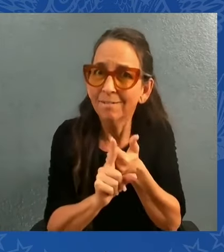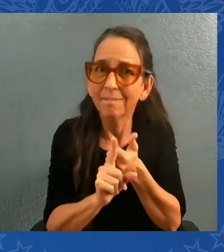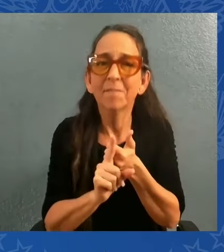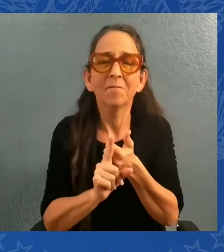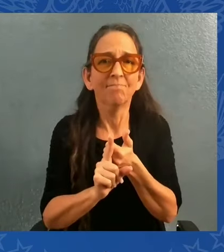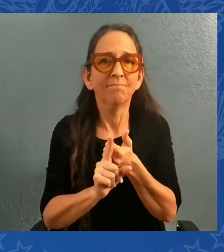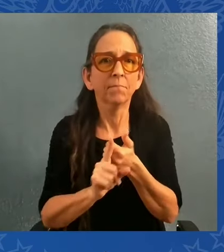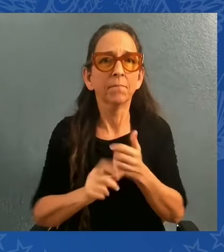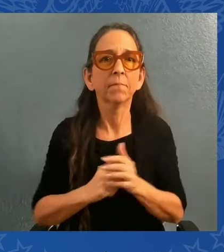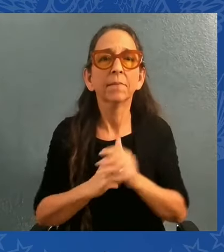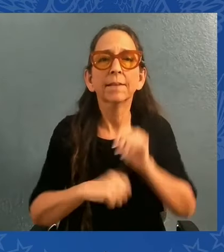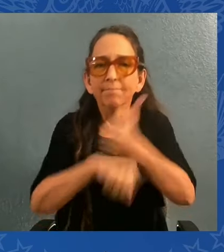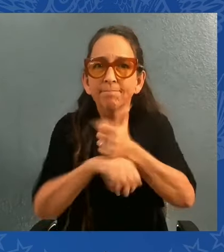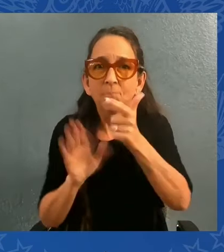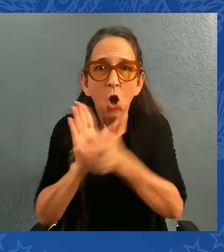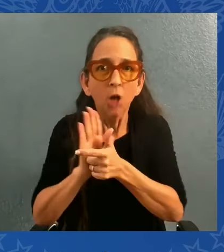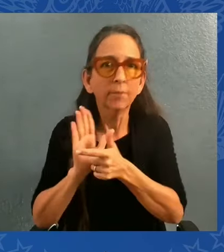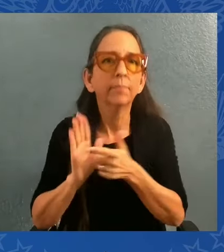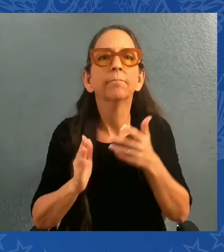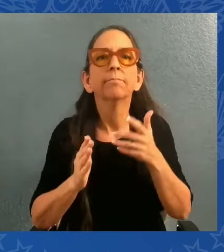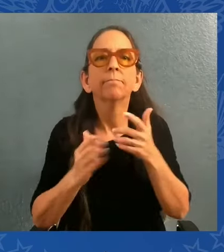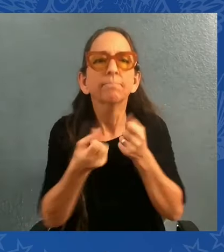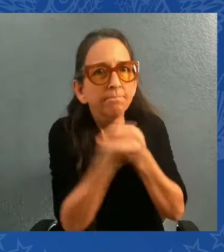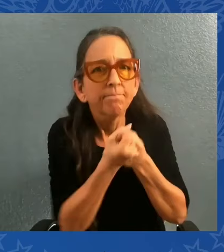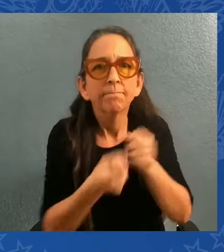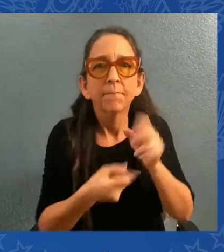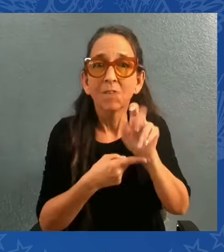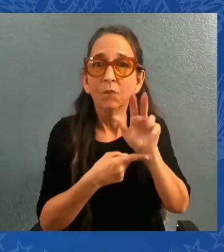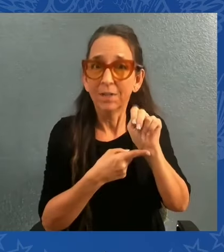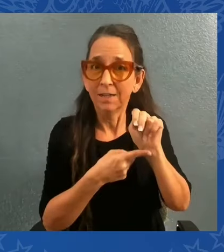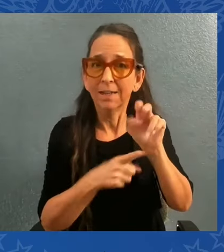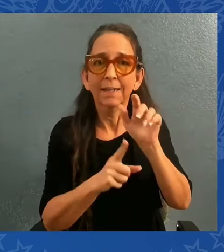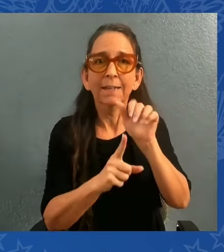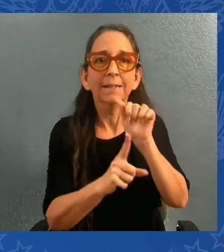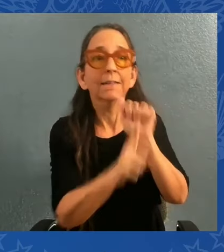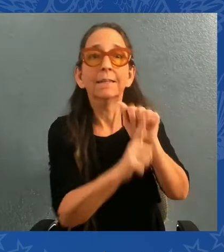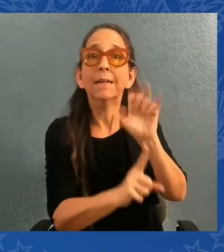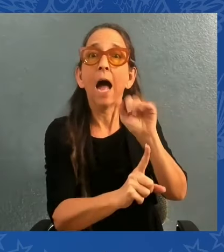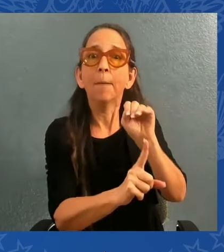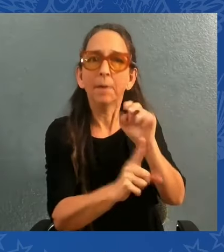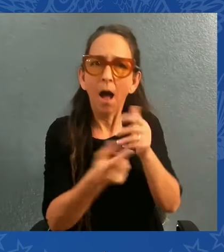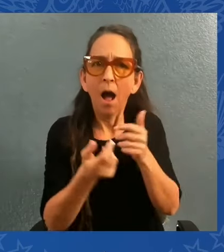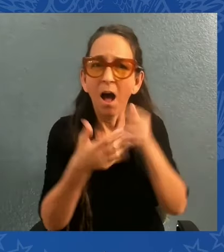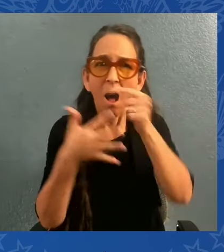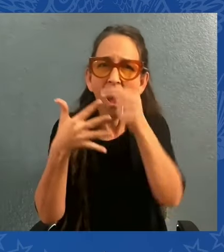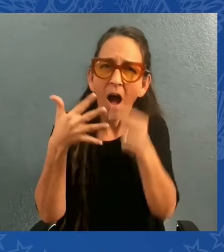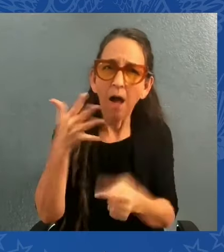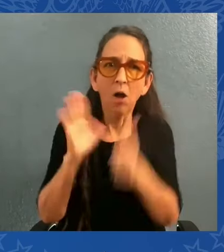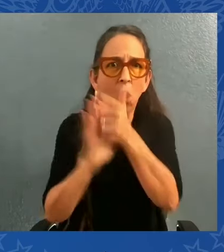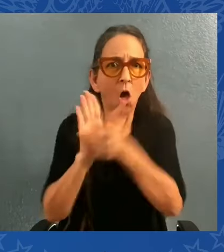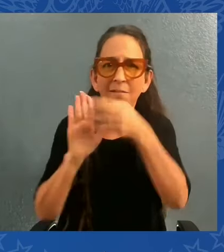should be defrauded by those defended. All these actions are vital, but I'm particularly